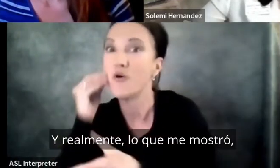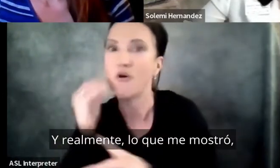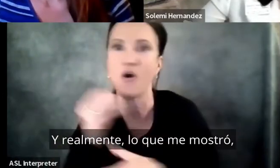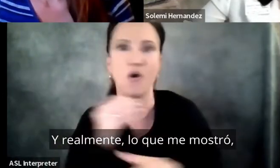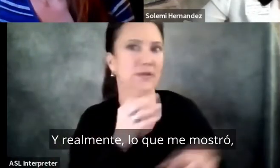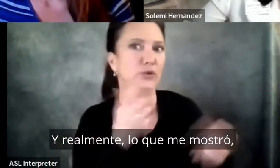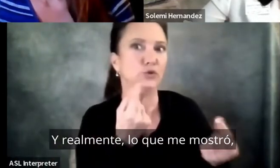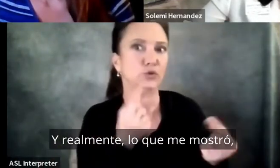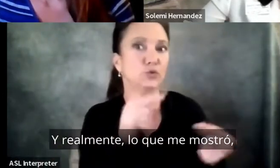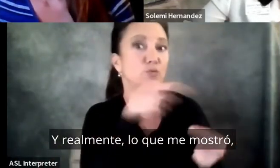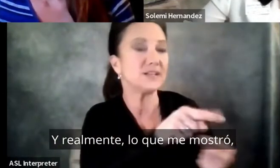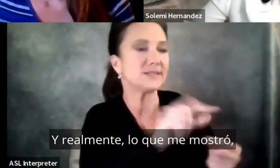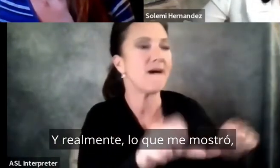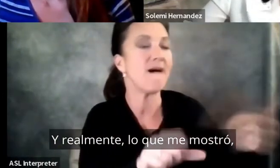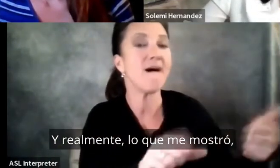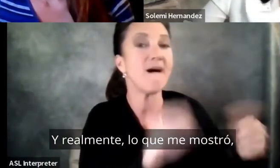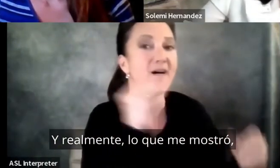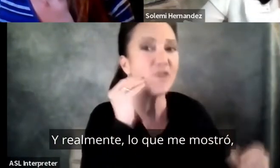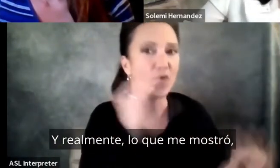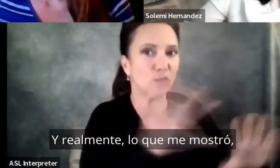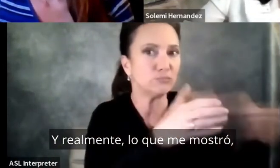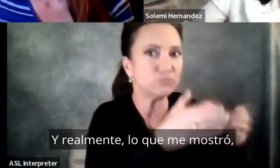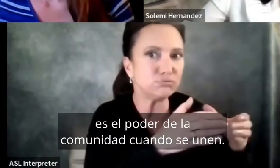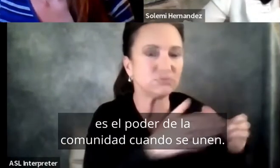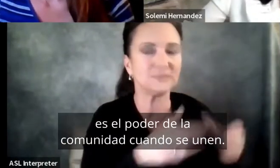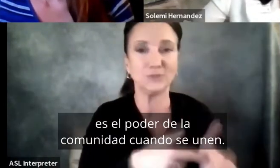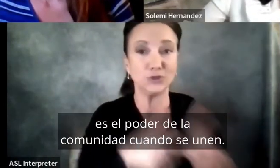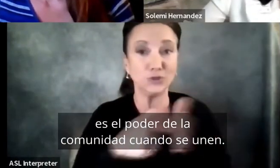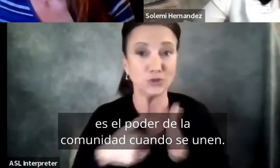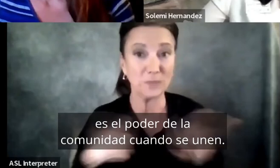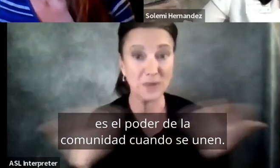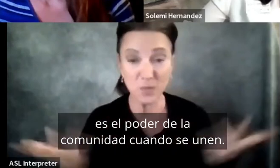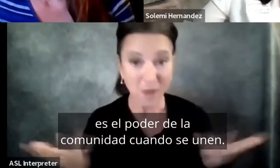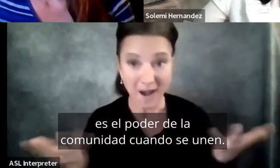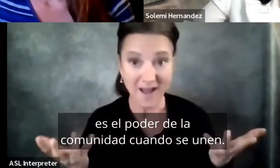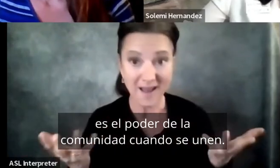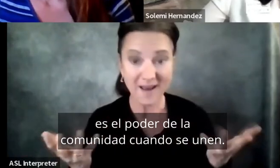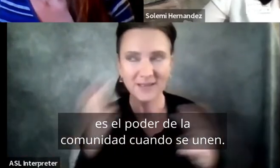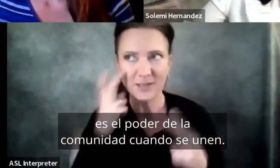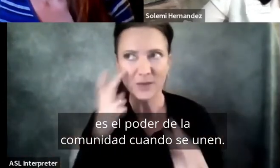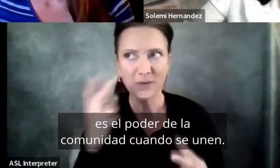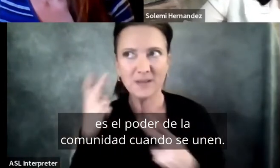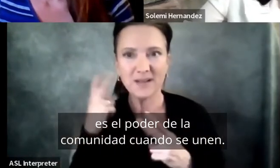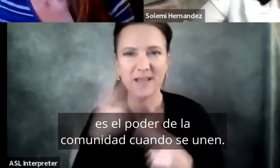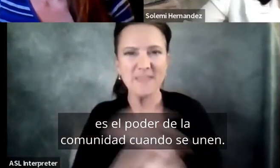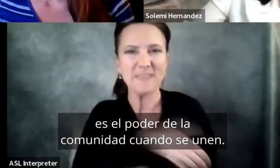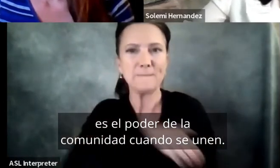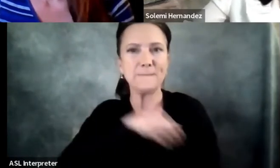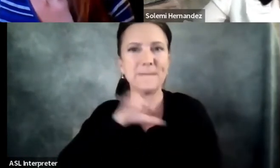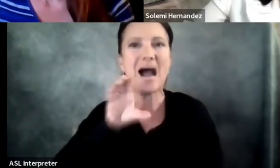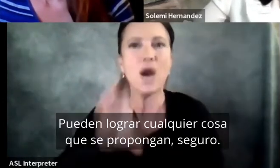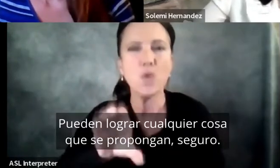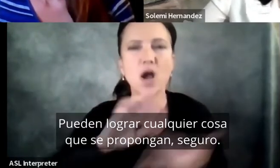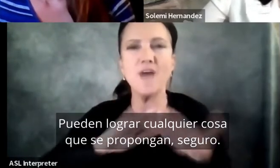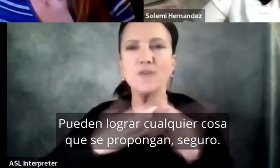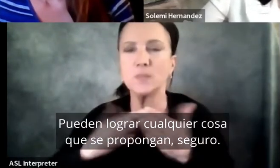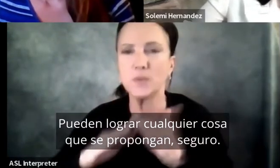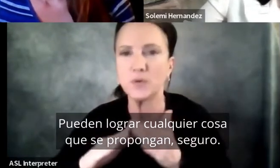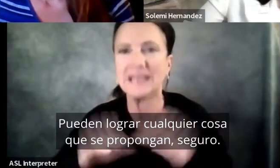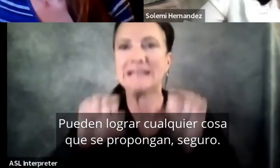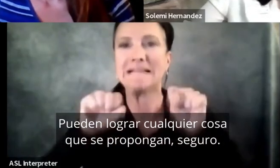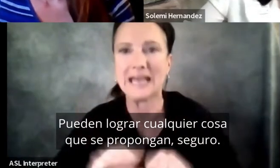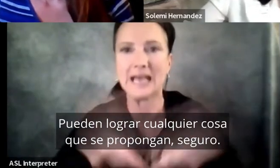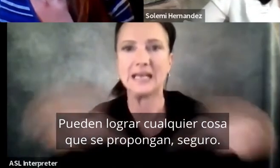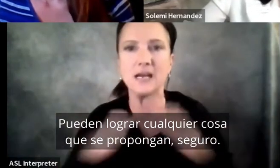And really, you know, what it did show me is the power of the community when they come together. You know, they can